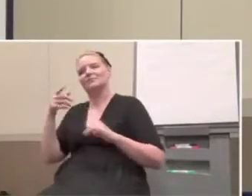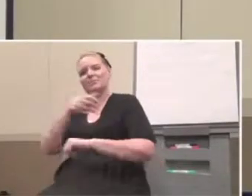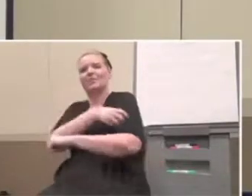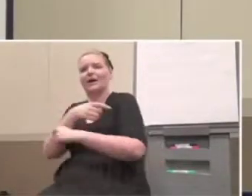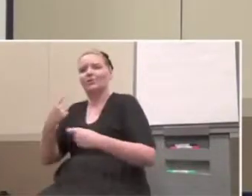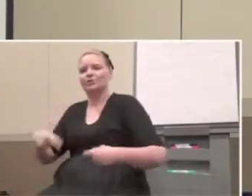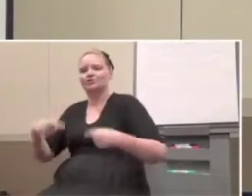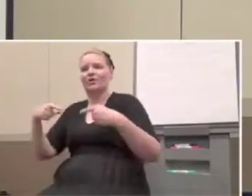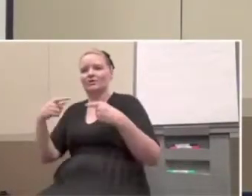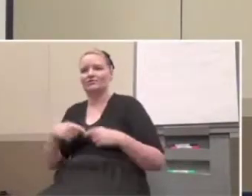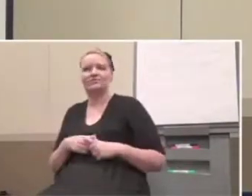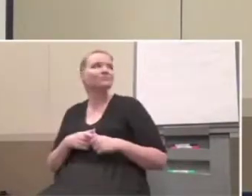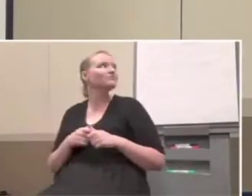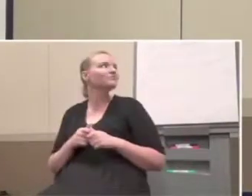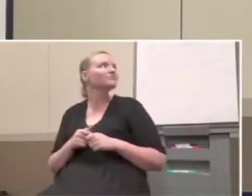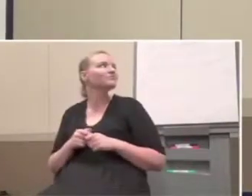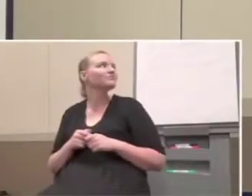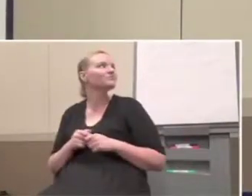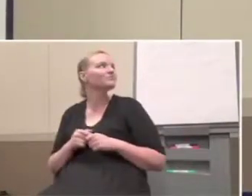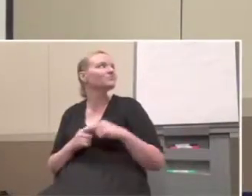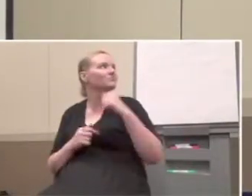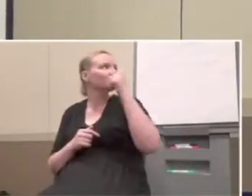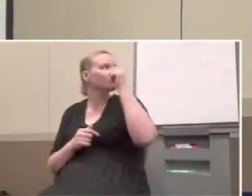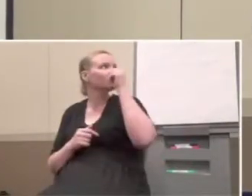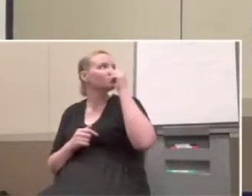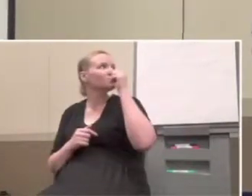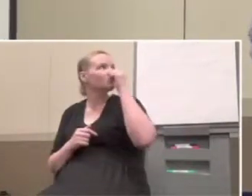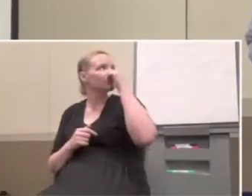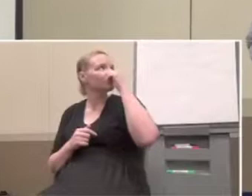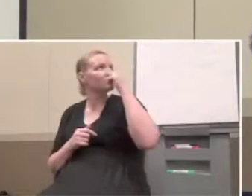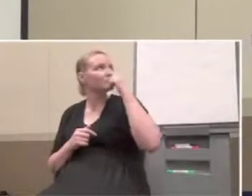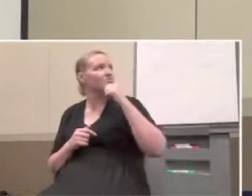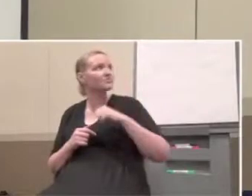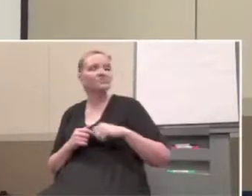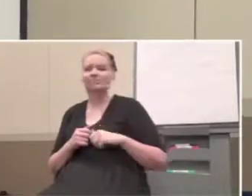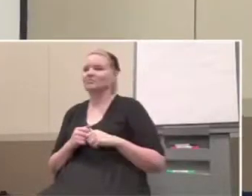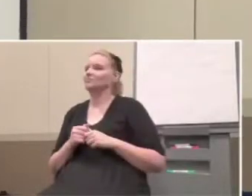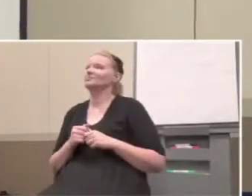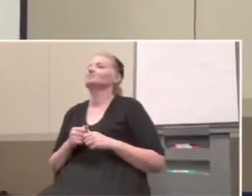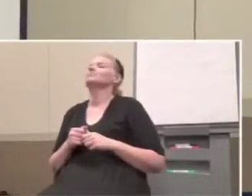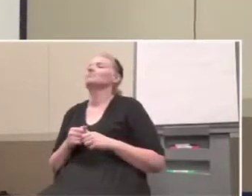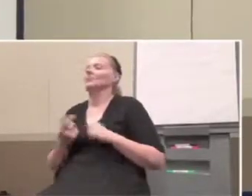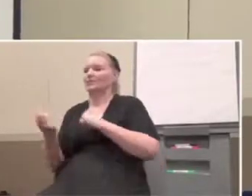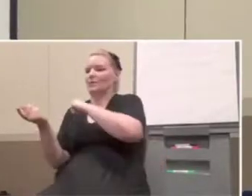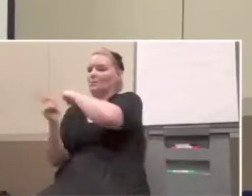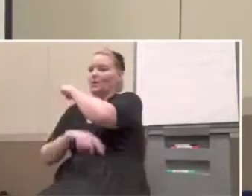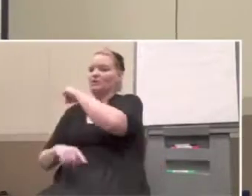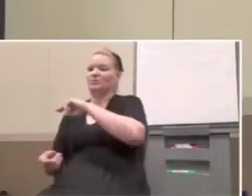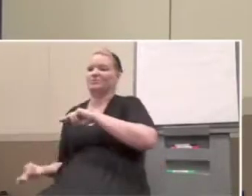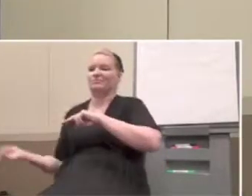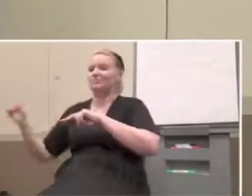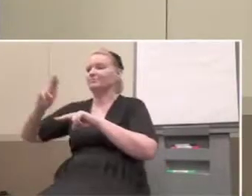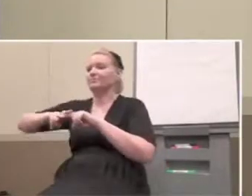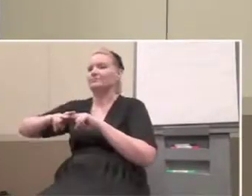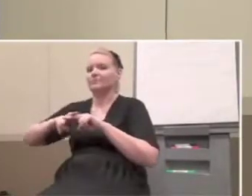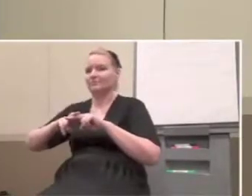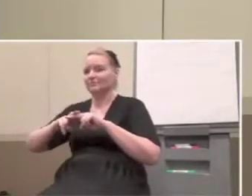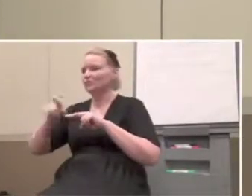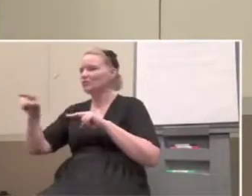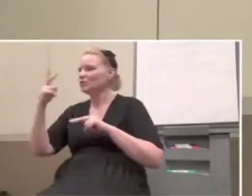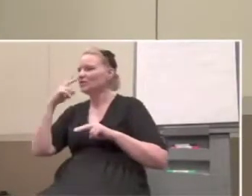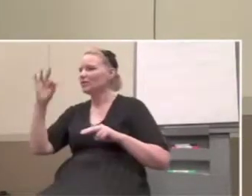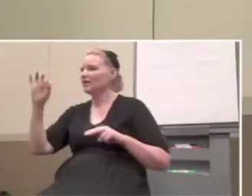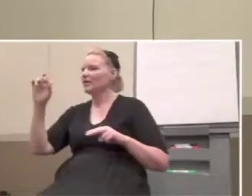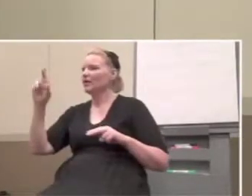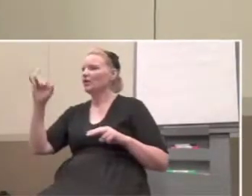struggle. If you increase the punishment, So, I don't know if you saw Ferris Bueller's Day Off.